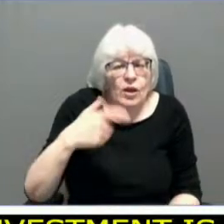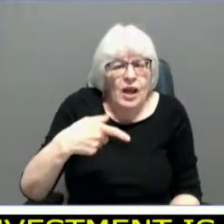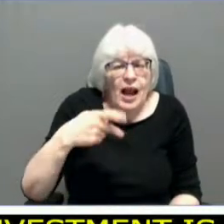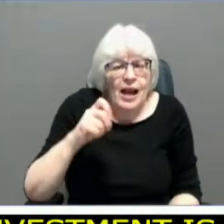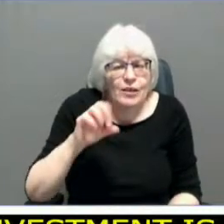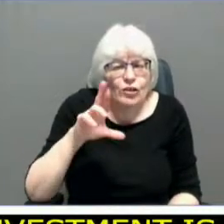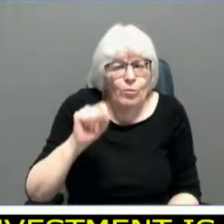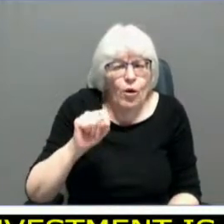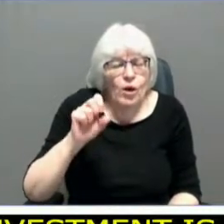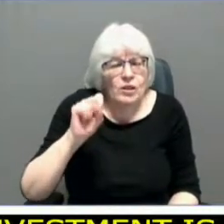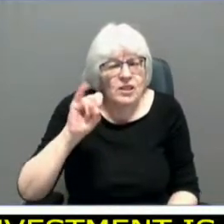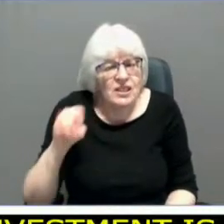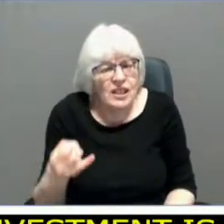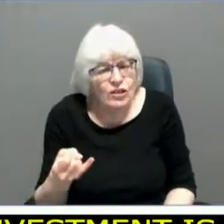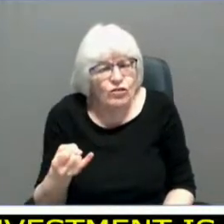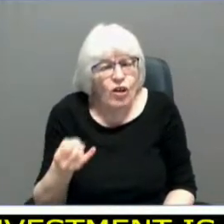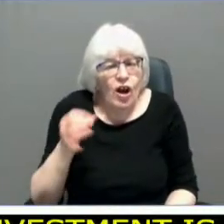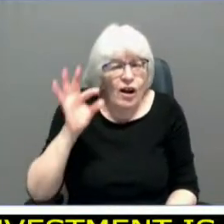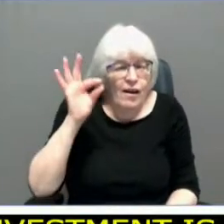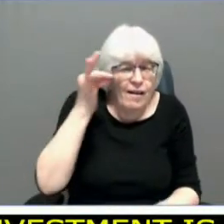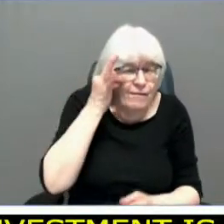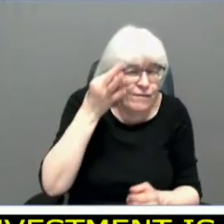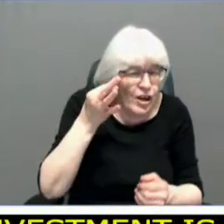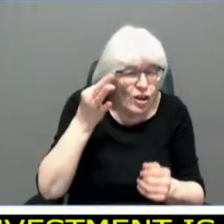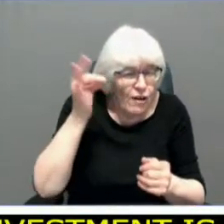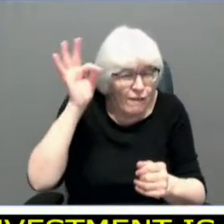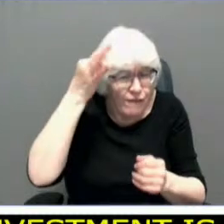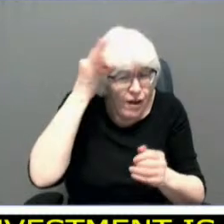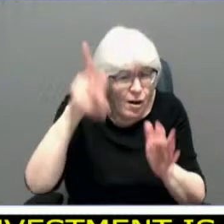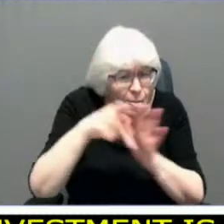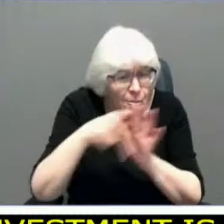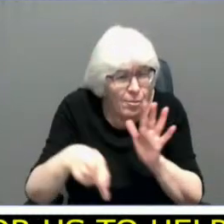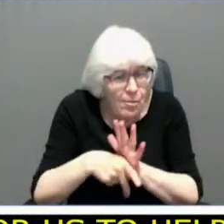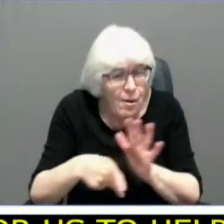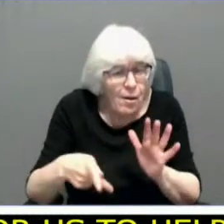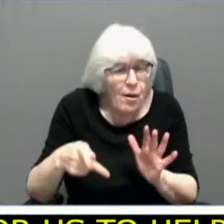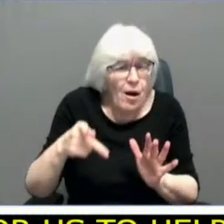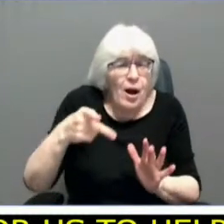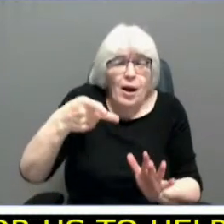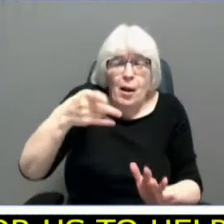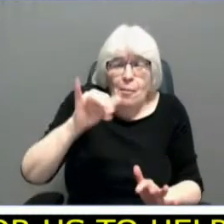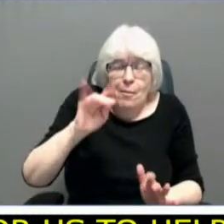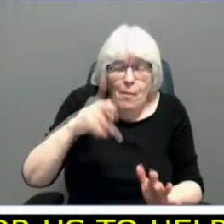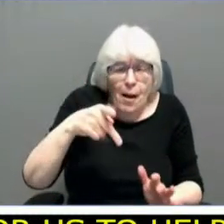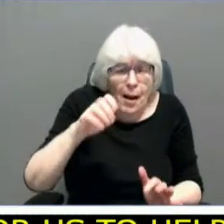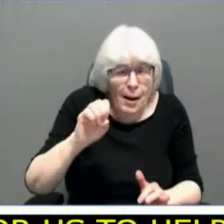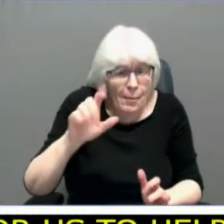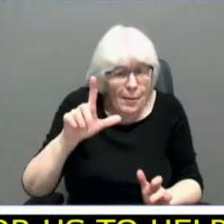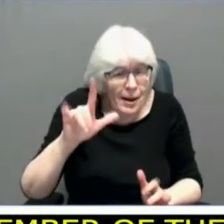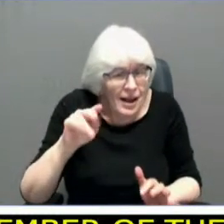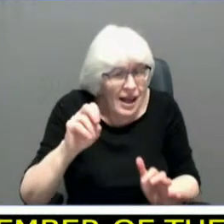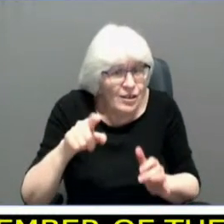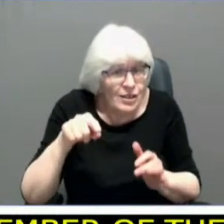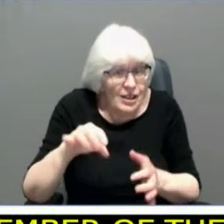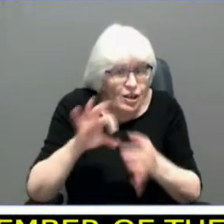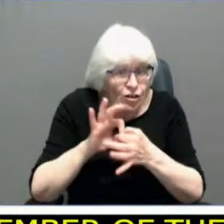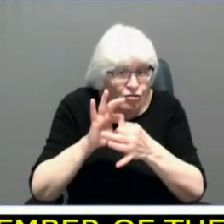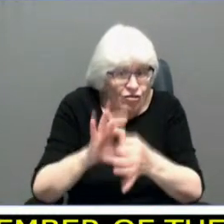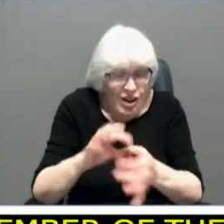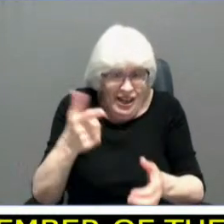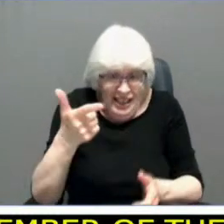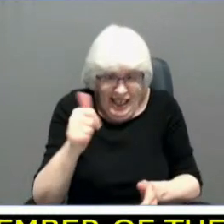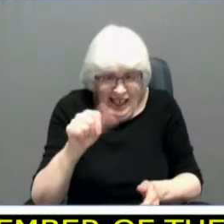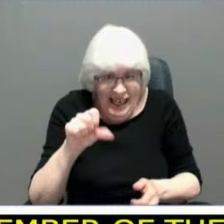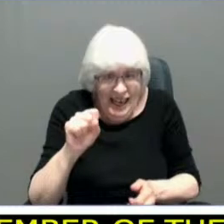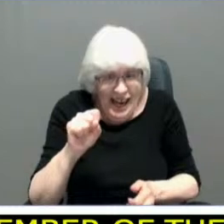policies, are we talking about like a pipeline? In terms of the gas development and in terms of the LNG facility, it